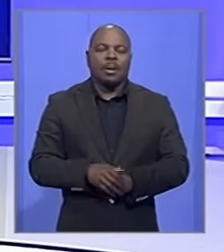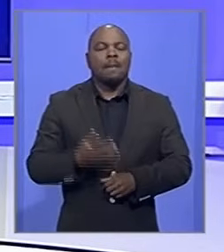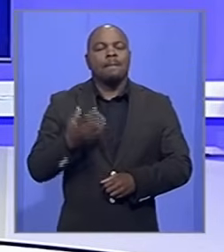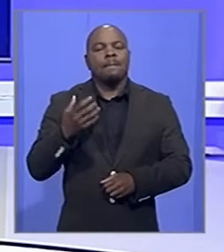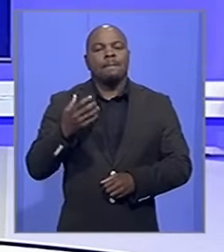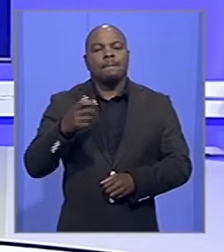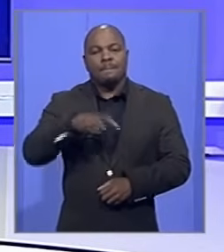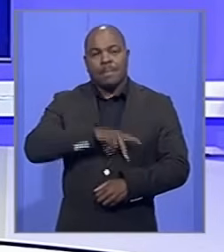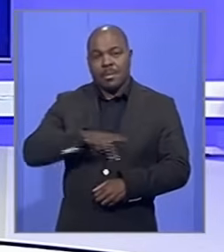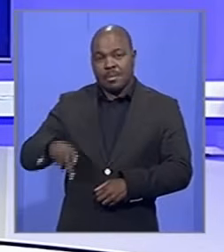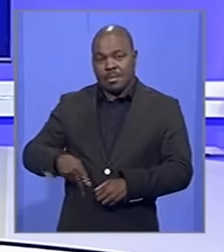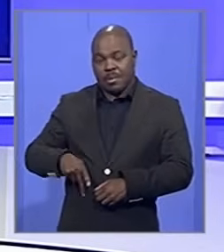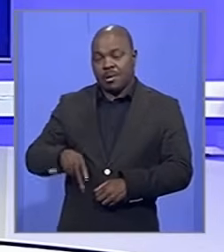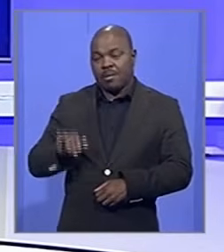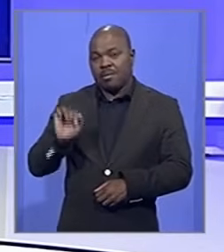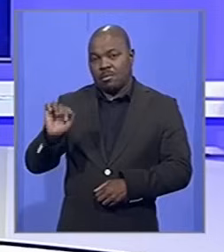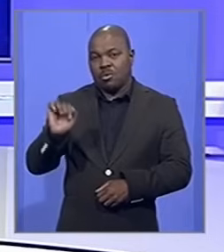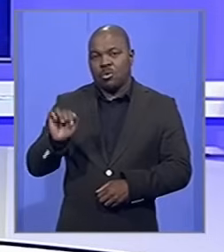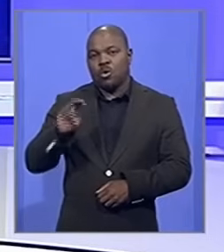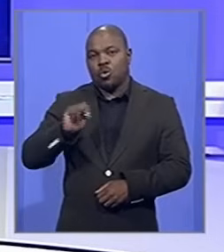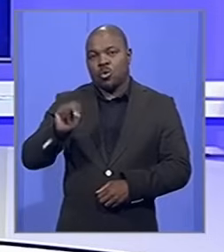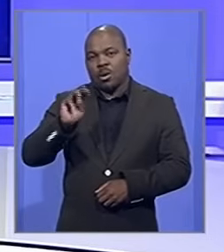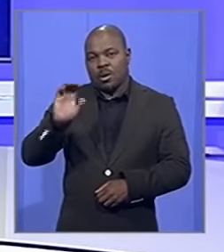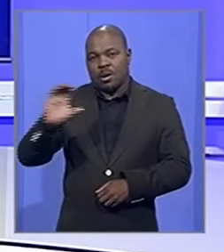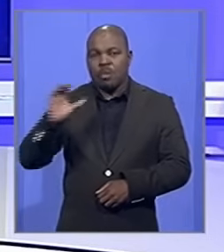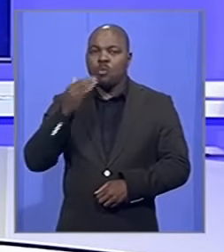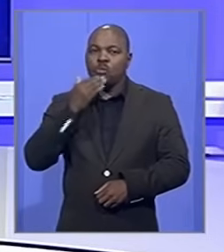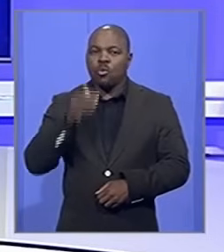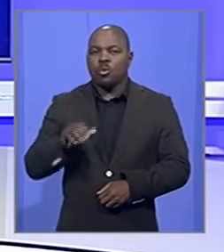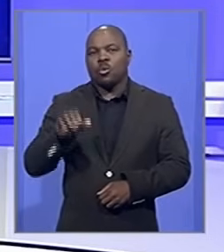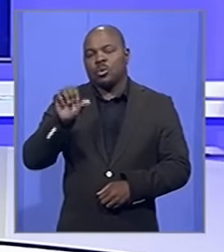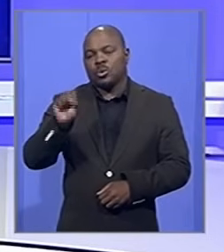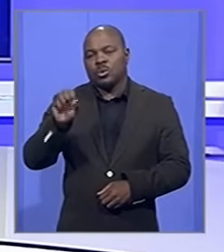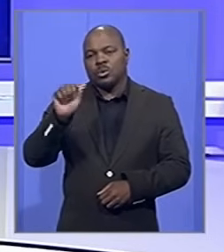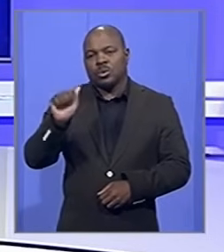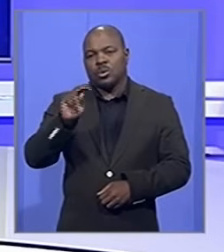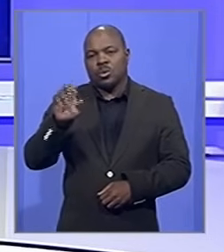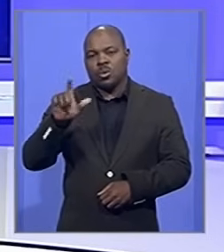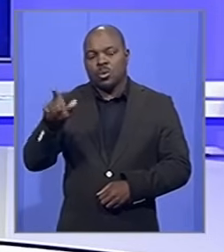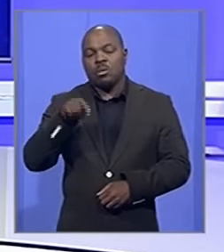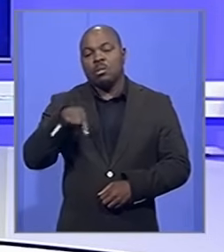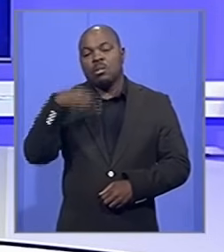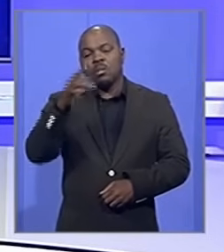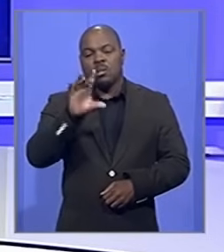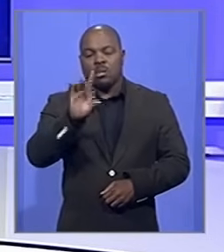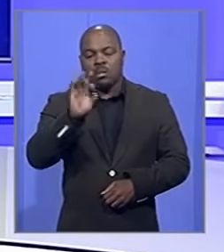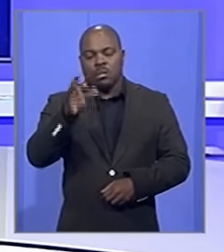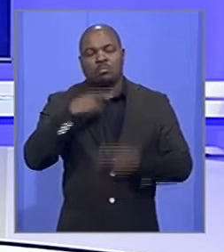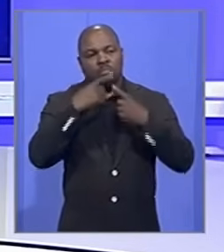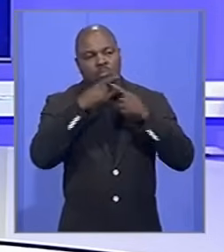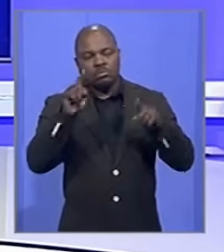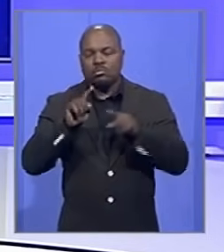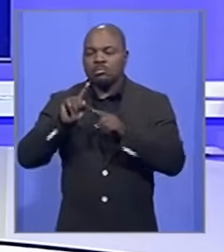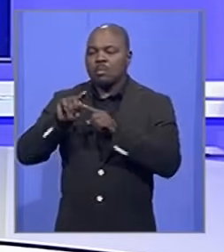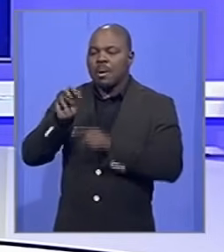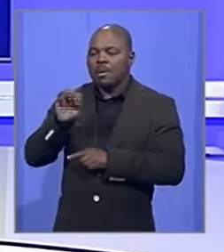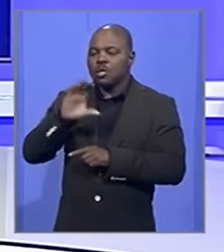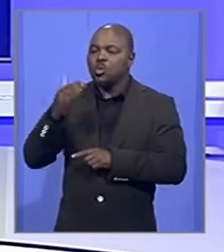ya Northern Cape Ngaka Zamani Saul o solofetse go itsise khuduthamaga ya gagwe ka la bobedi morago ga gore a tlhophiwe